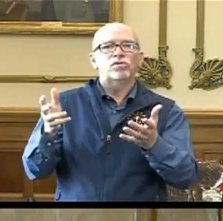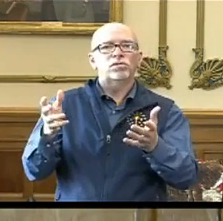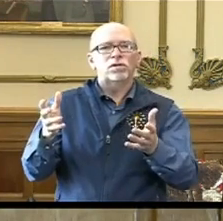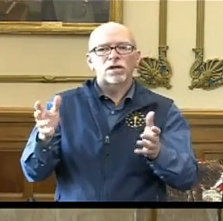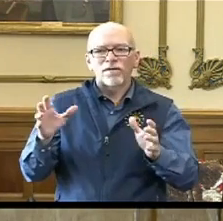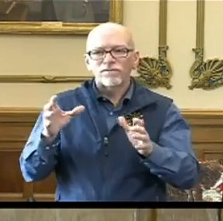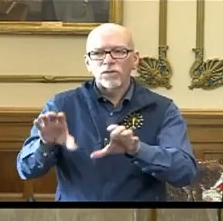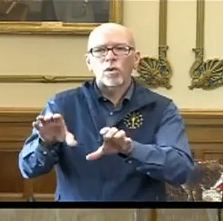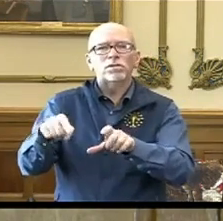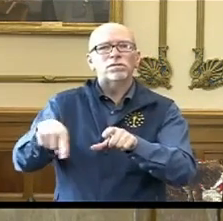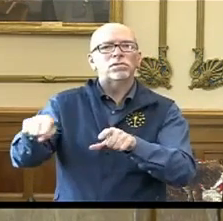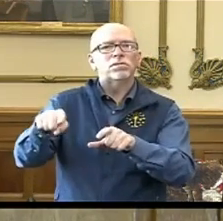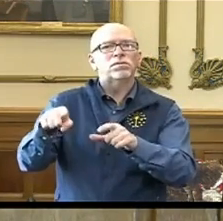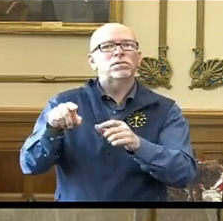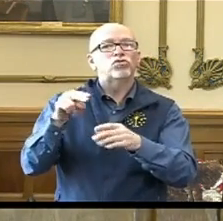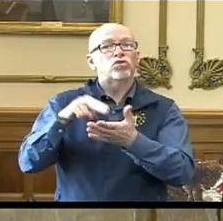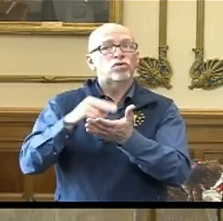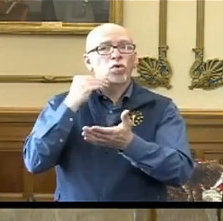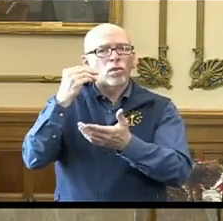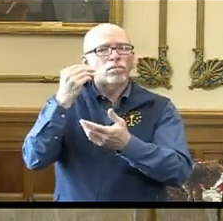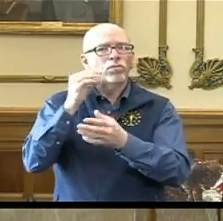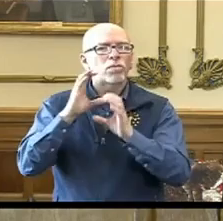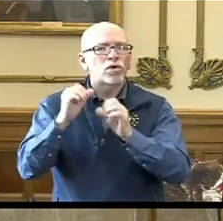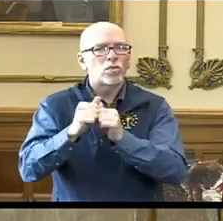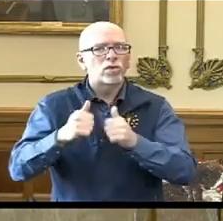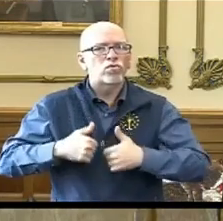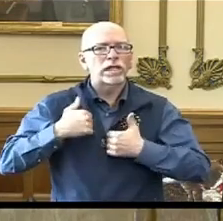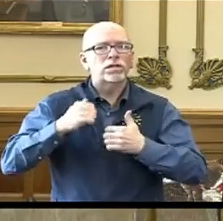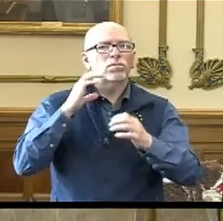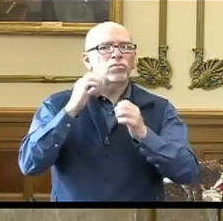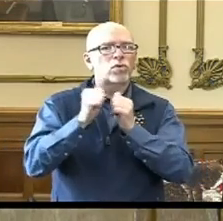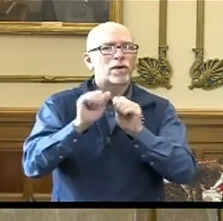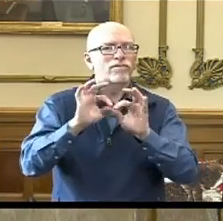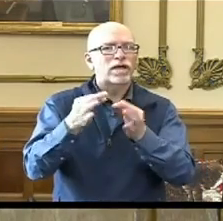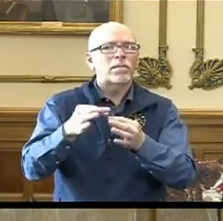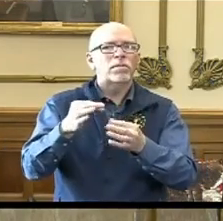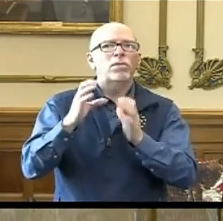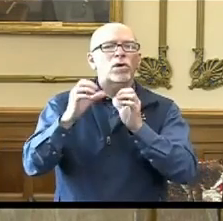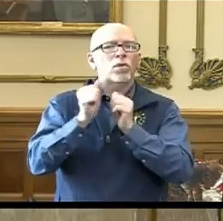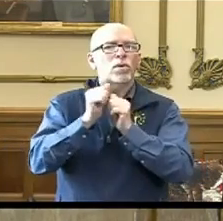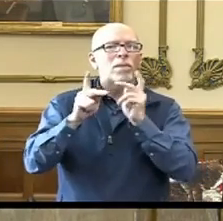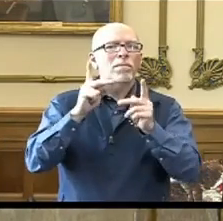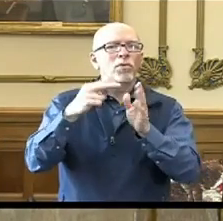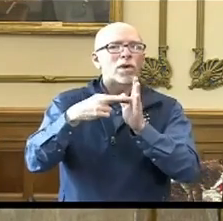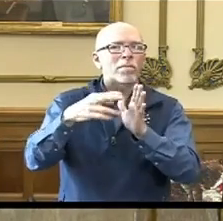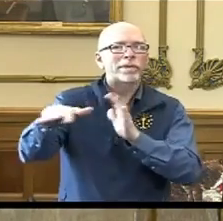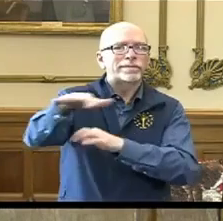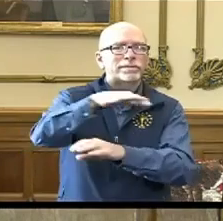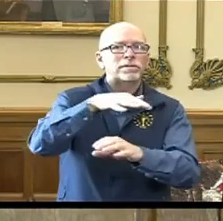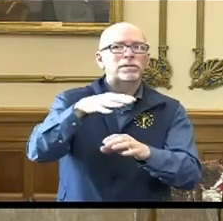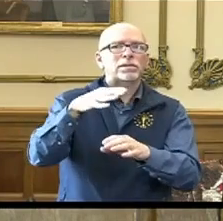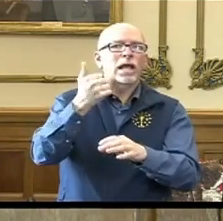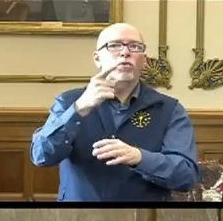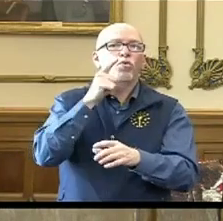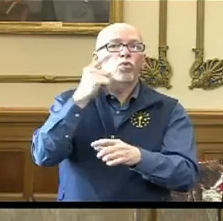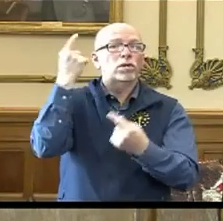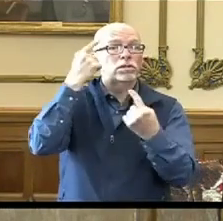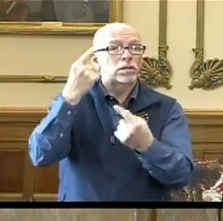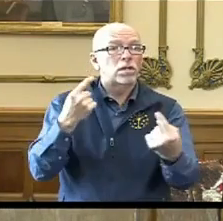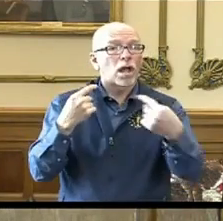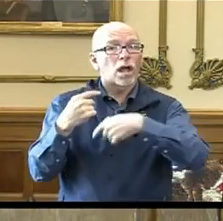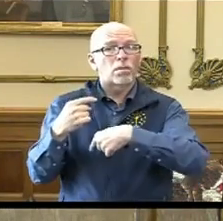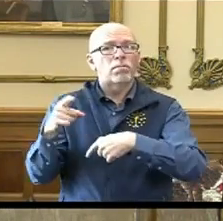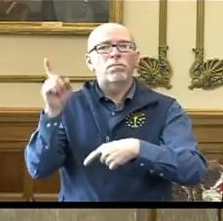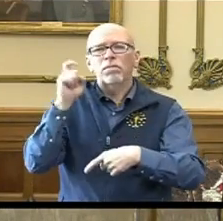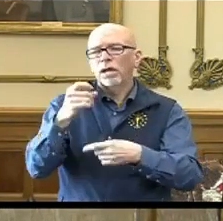the transparency from the nursing home to the residents and those individuals who represent those residents and anyone who would be considering coming